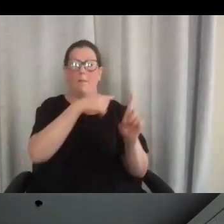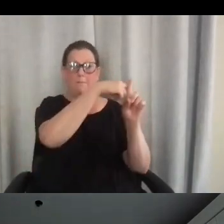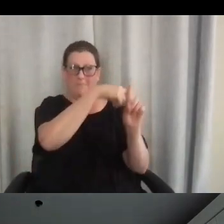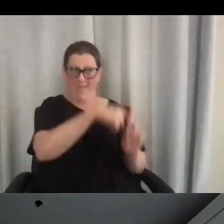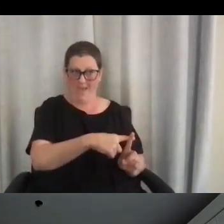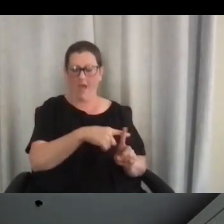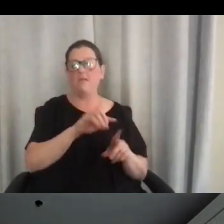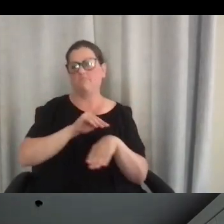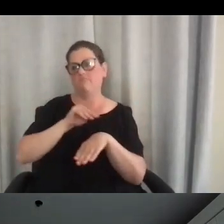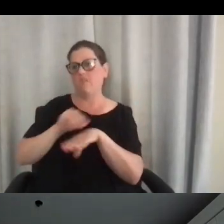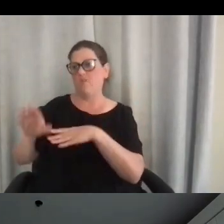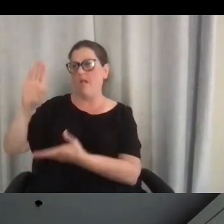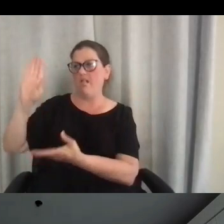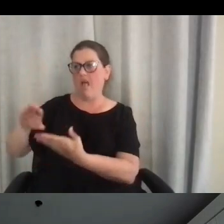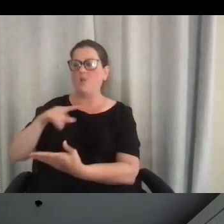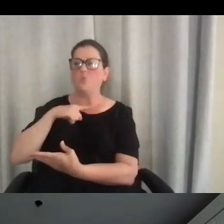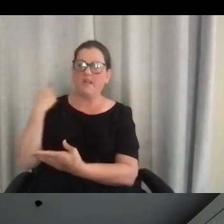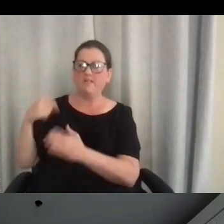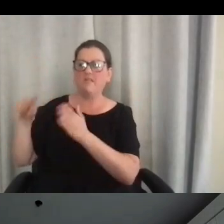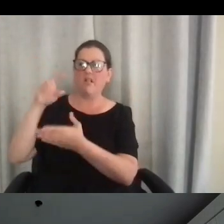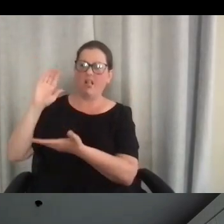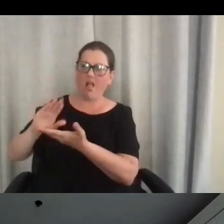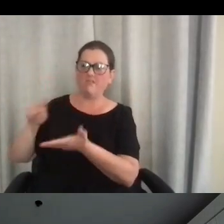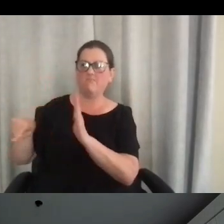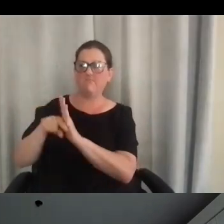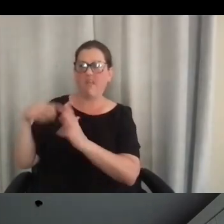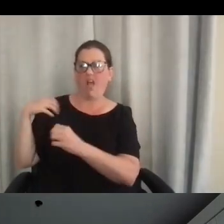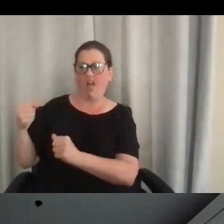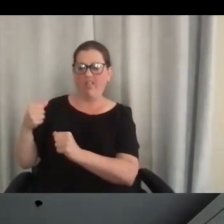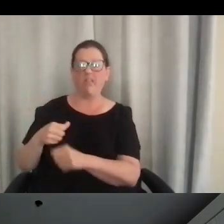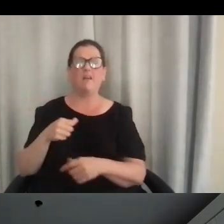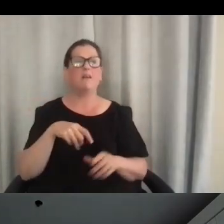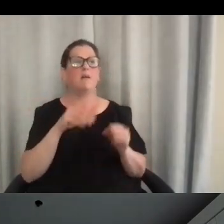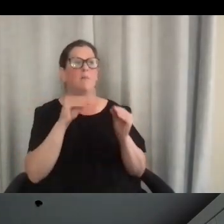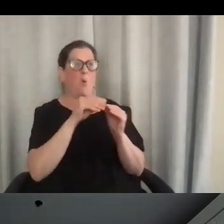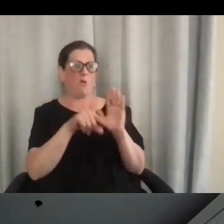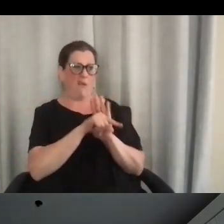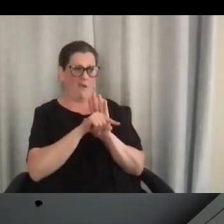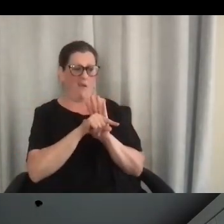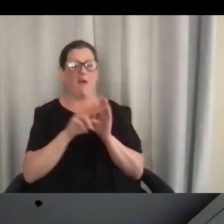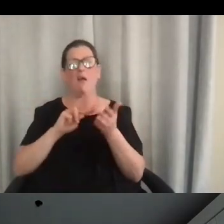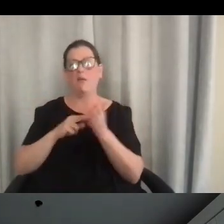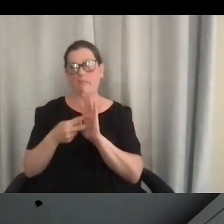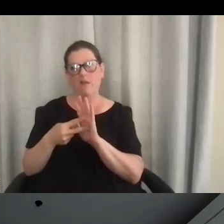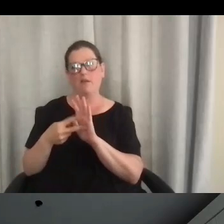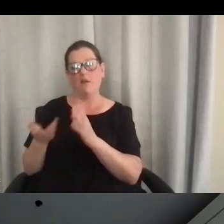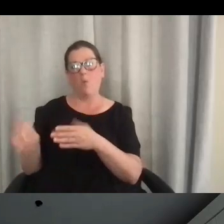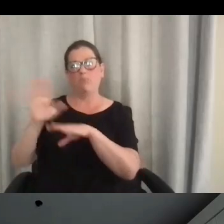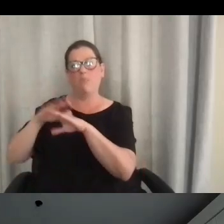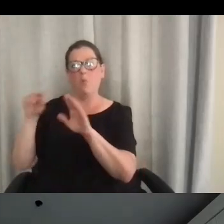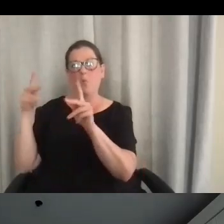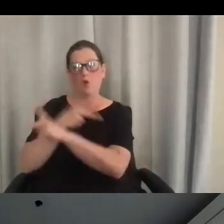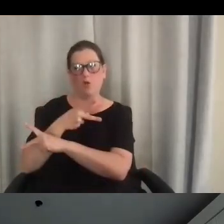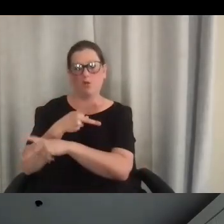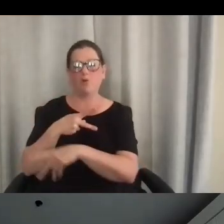impact on risky behaviors or negative health outcomes. More PACEs decreases the risk of risk-taking behaviors and negative health outcomes.